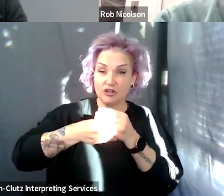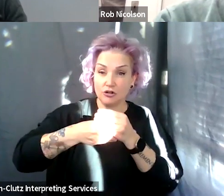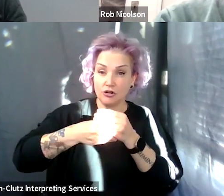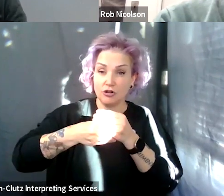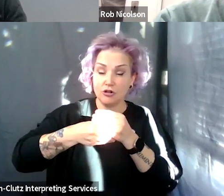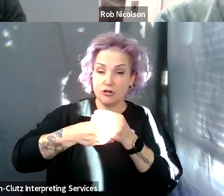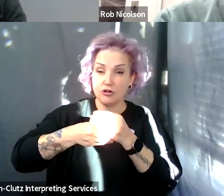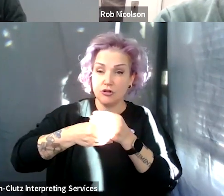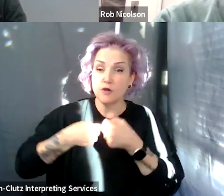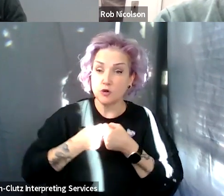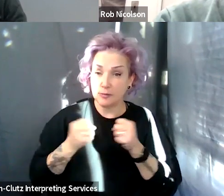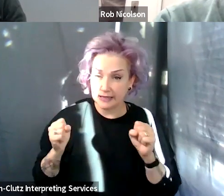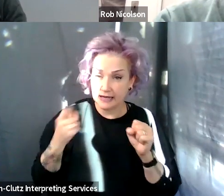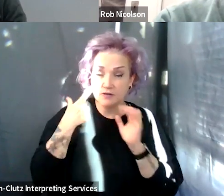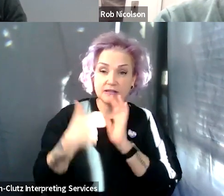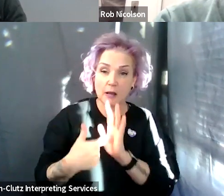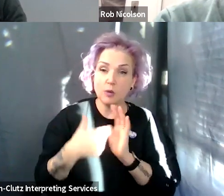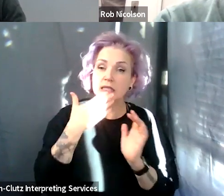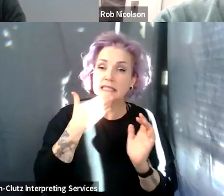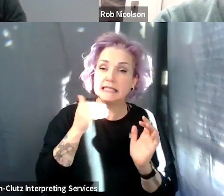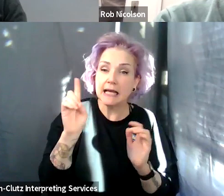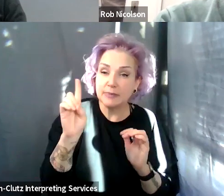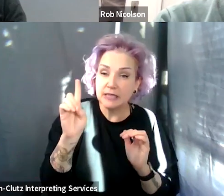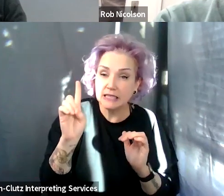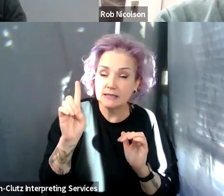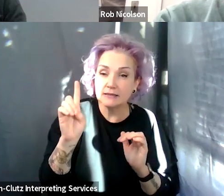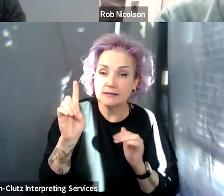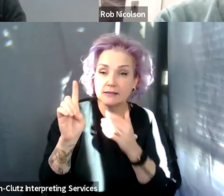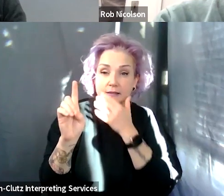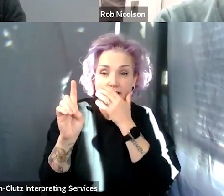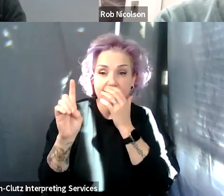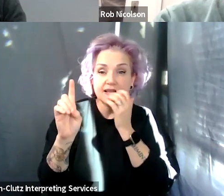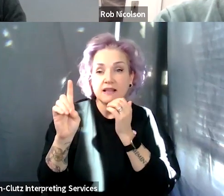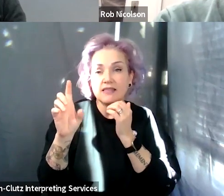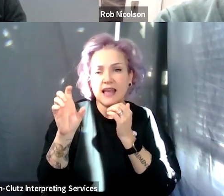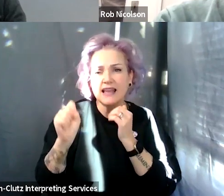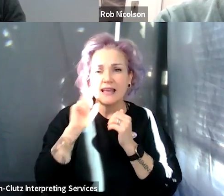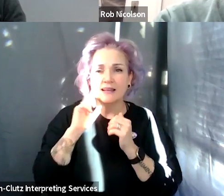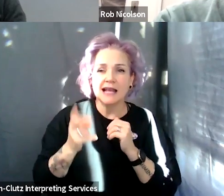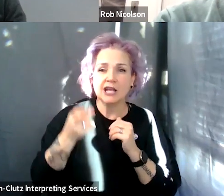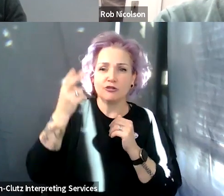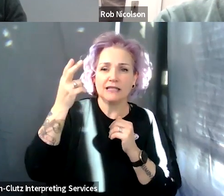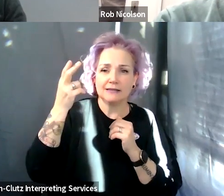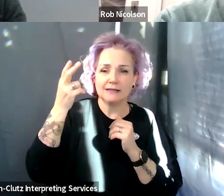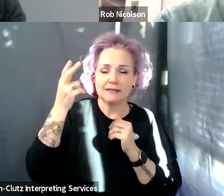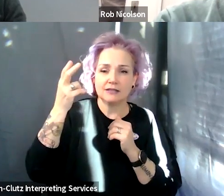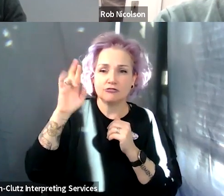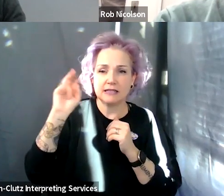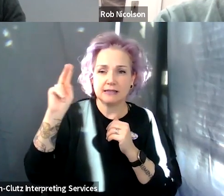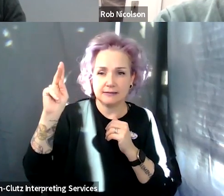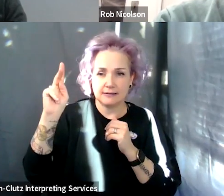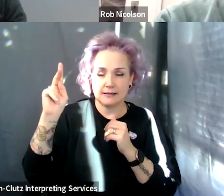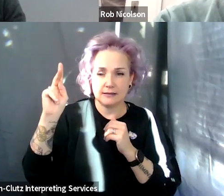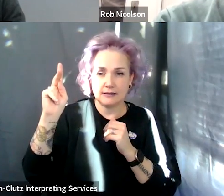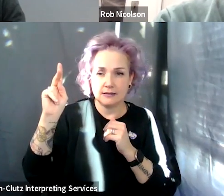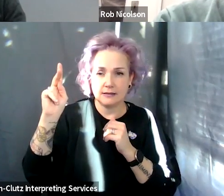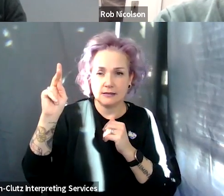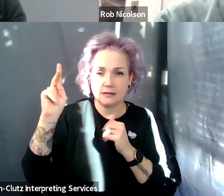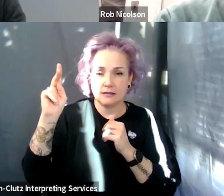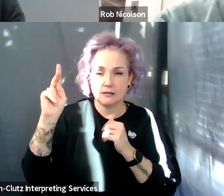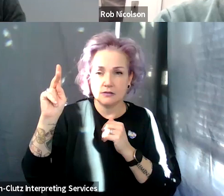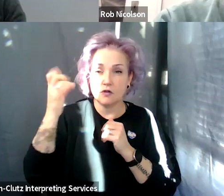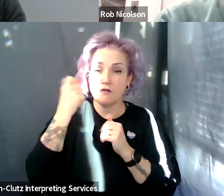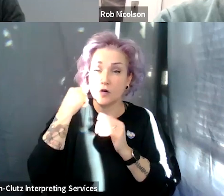when they study them in mice and rats, they change the diet, and that does actually cause